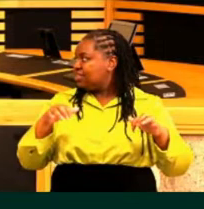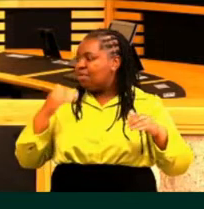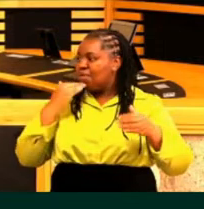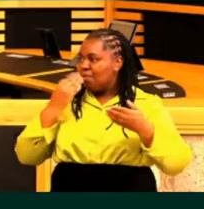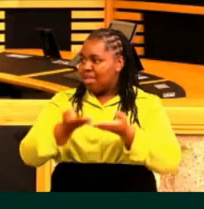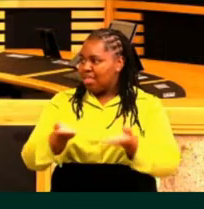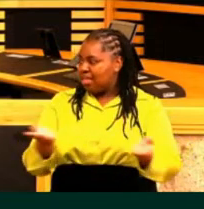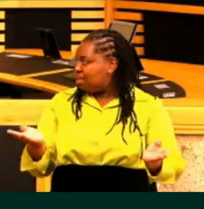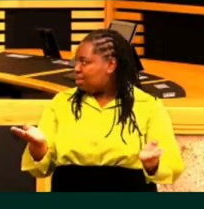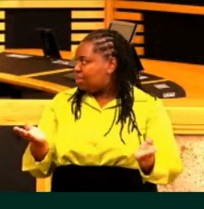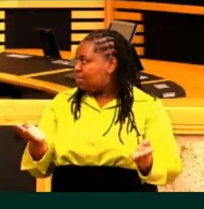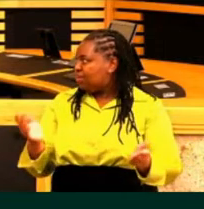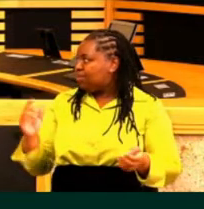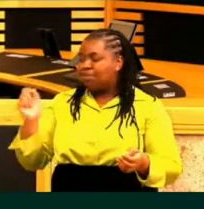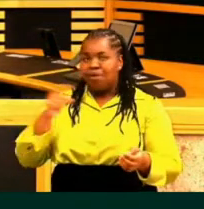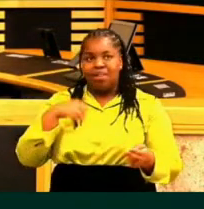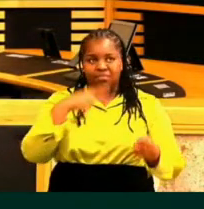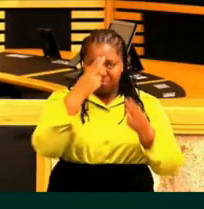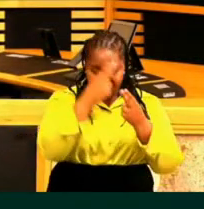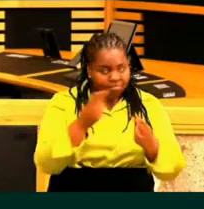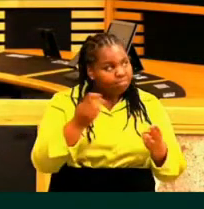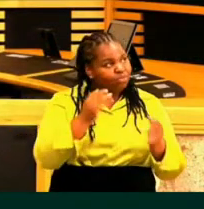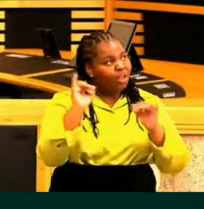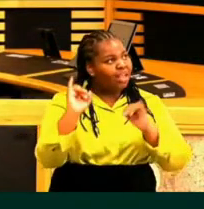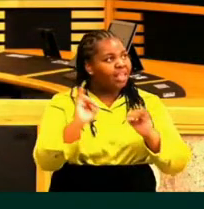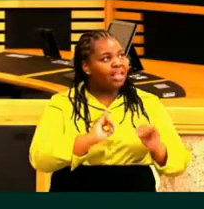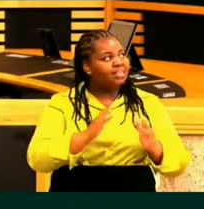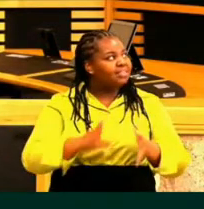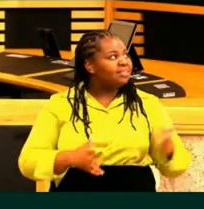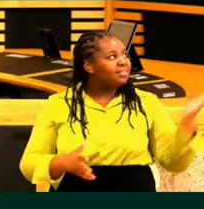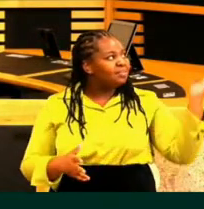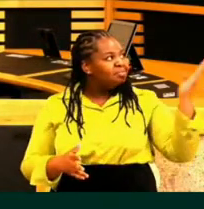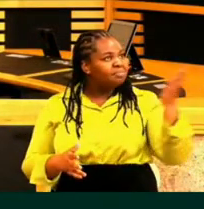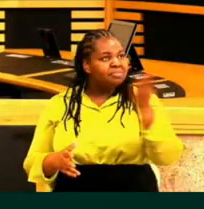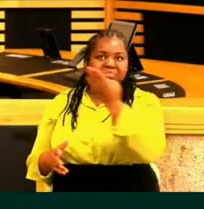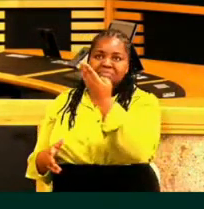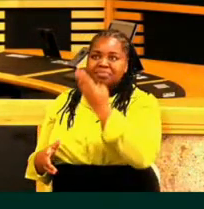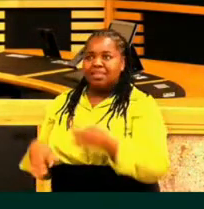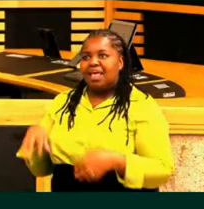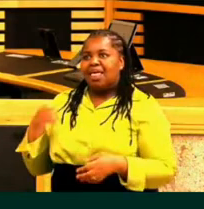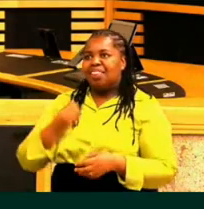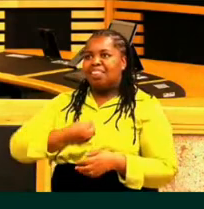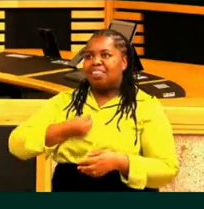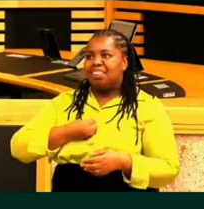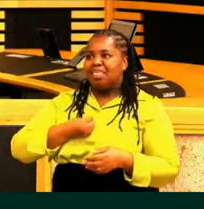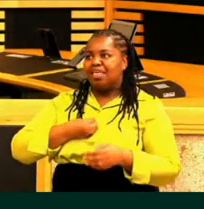hear all our honored guests and the youth parliamentarians